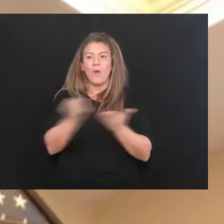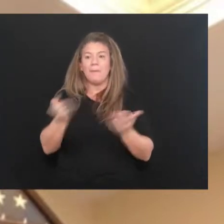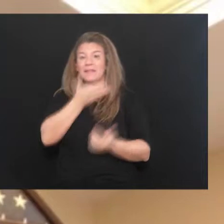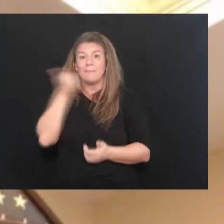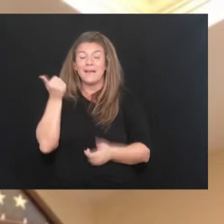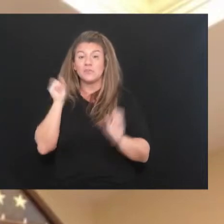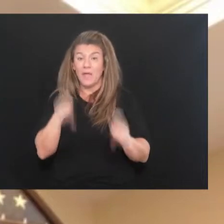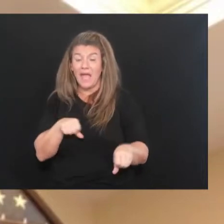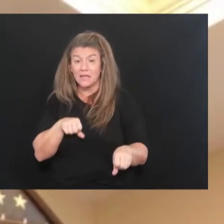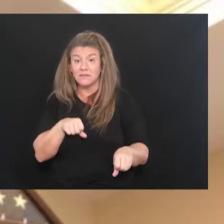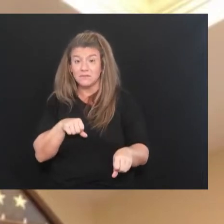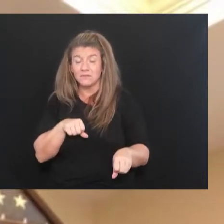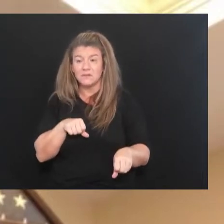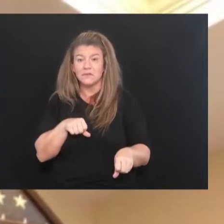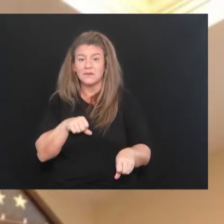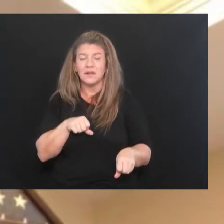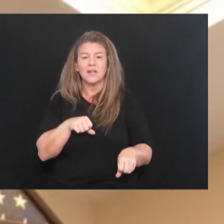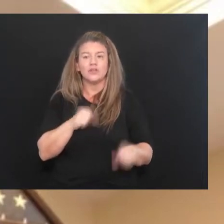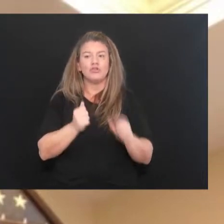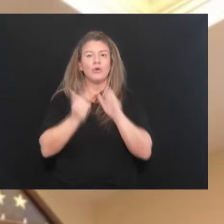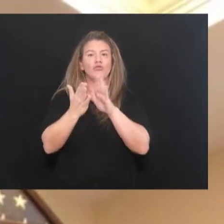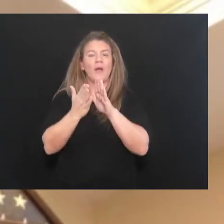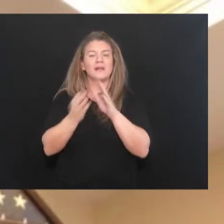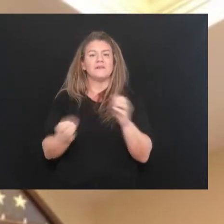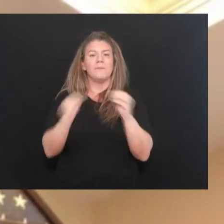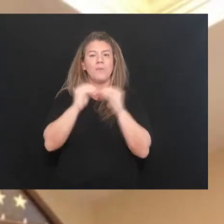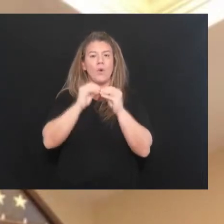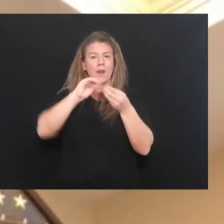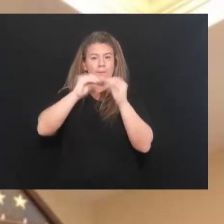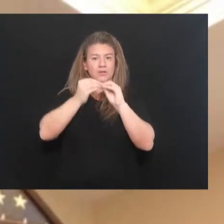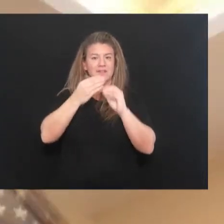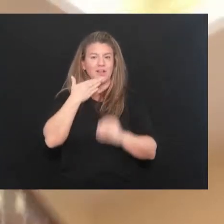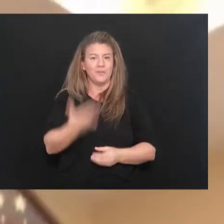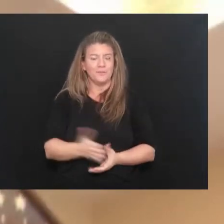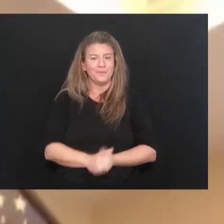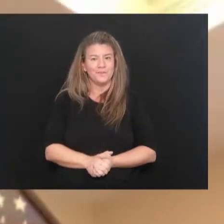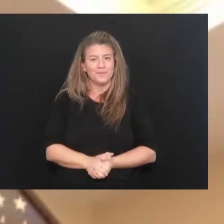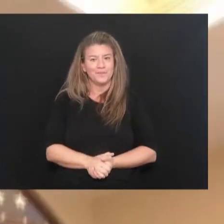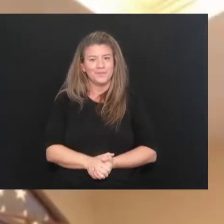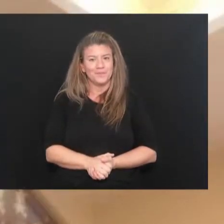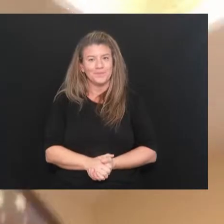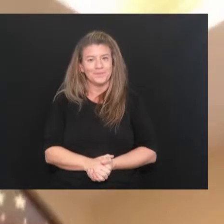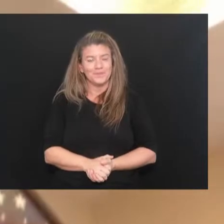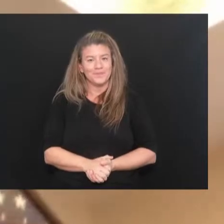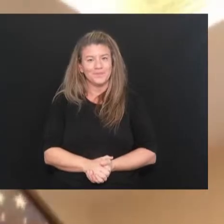possibly can to address further numbers. Thank you.